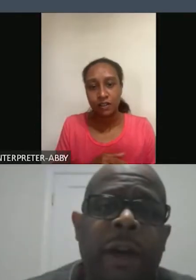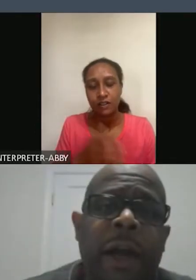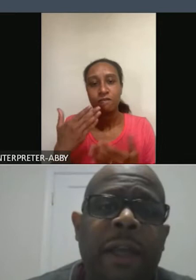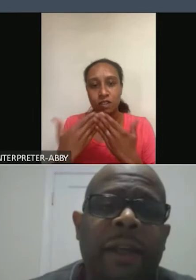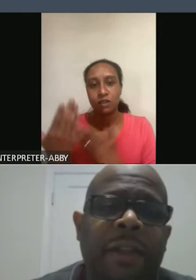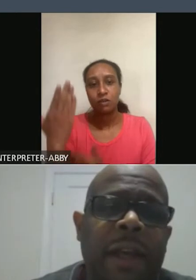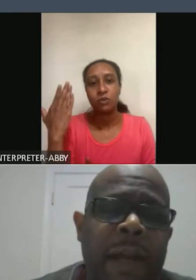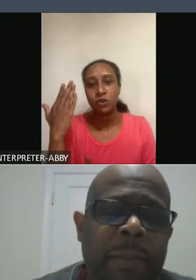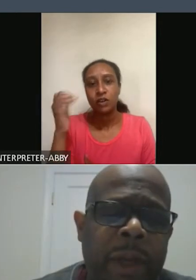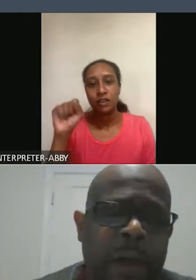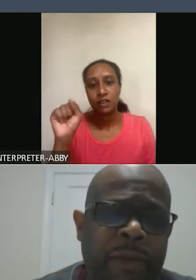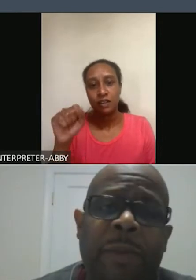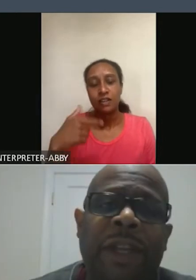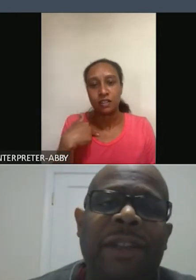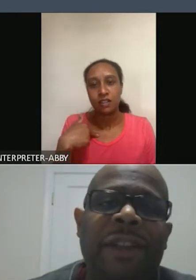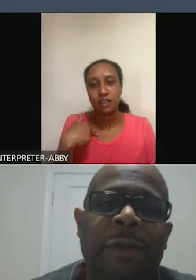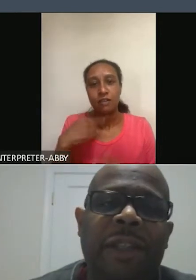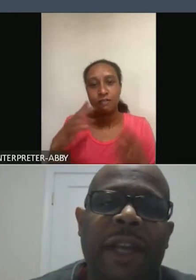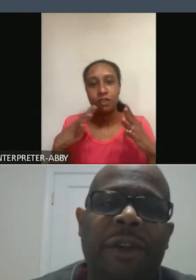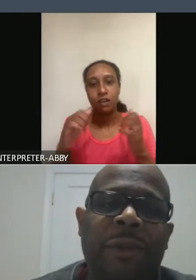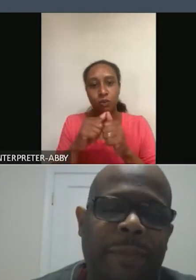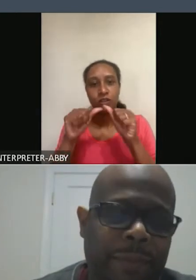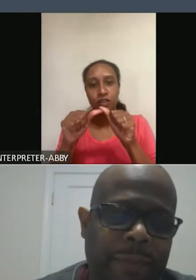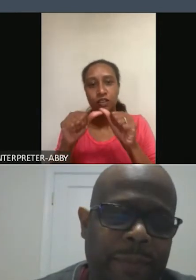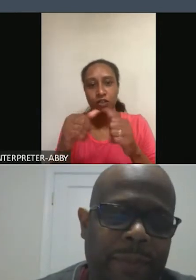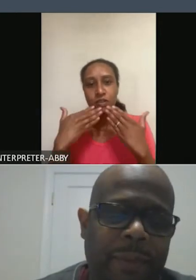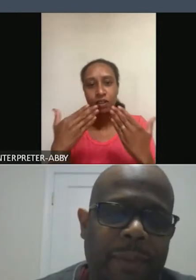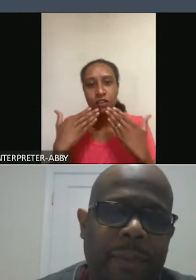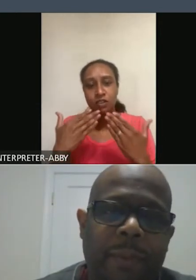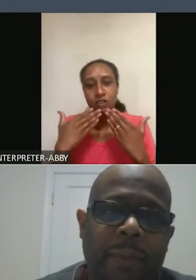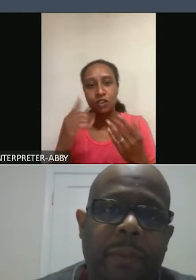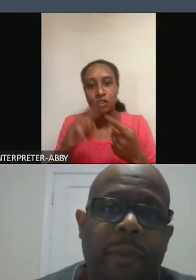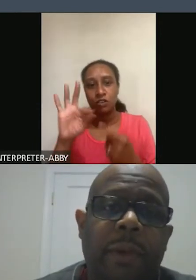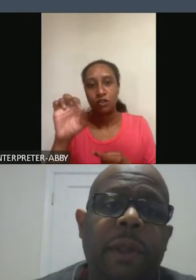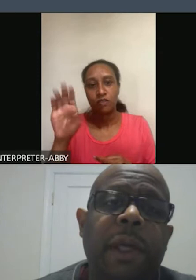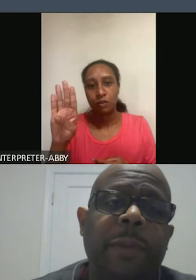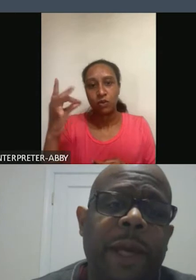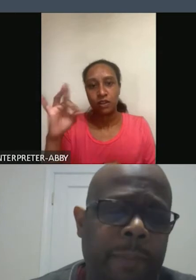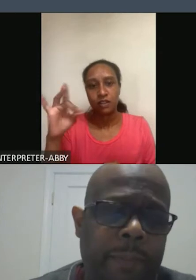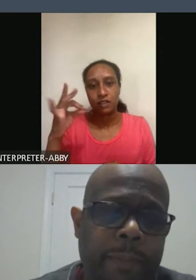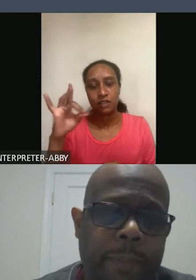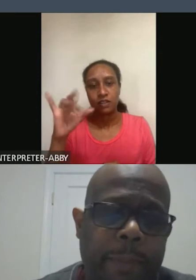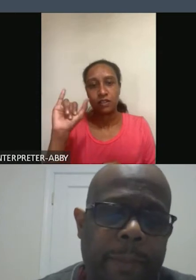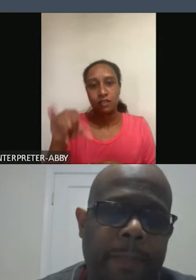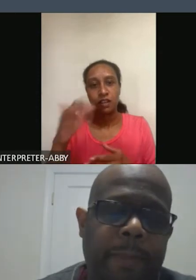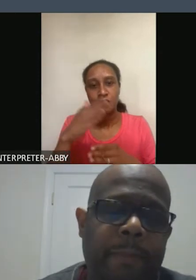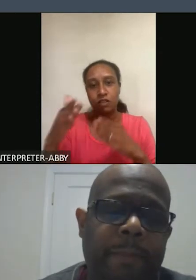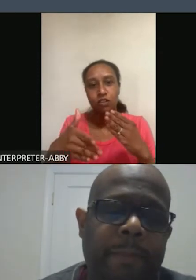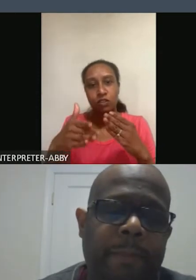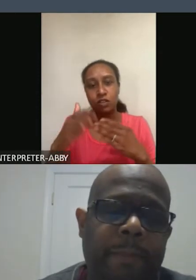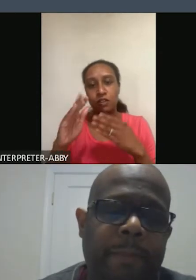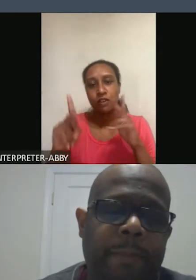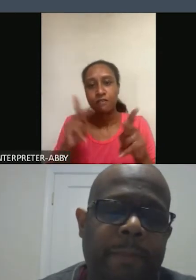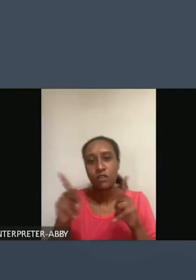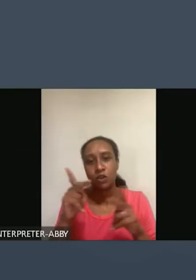Good morning, Madam Chair. Yes, I am fine with the continuous. Thank you. To February 18th. Okay. That concluded the folks that I had